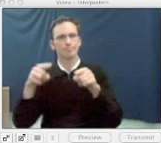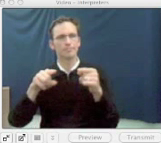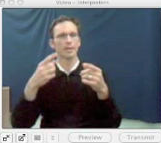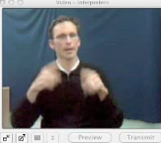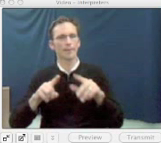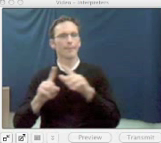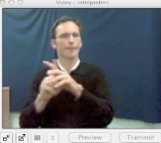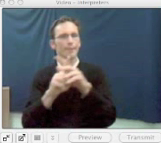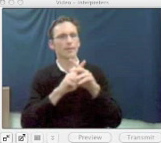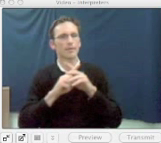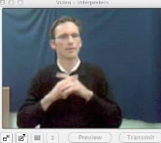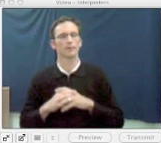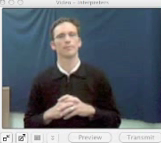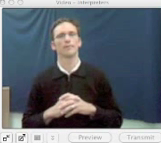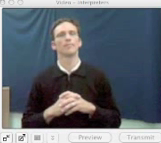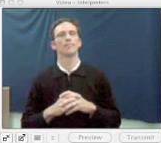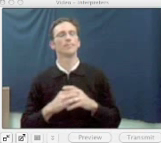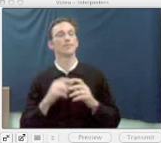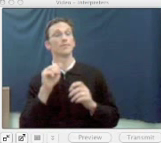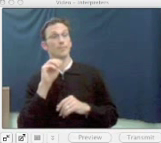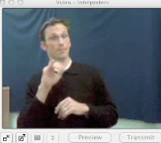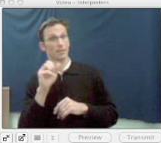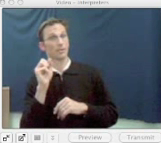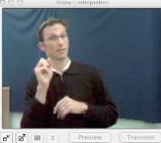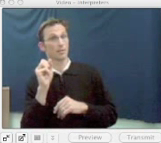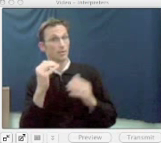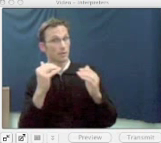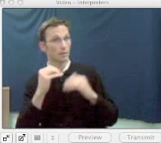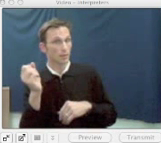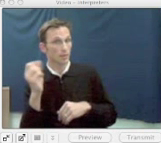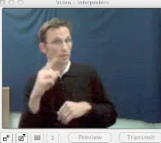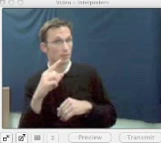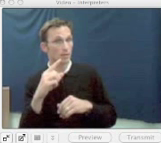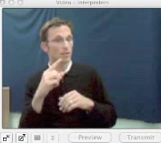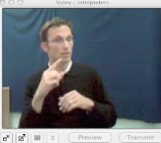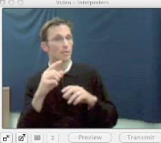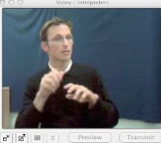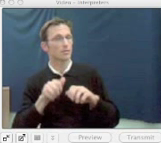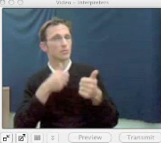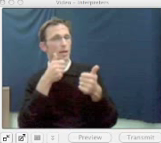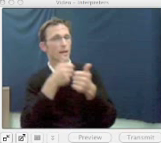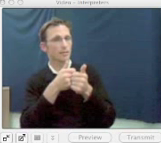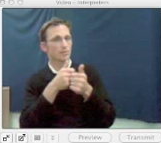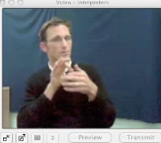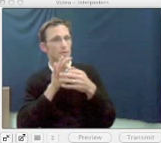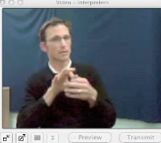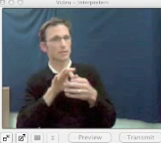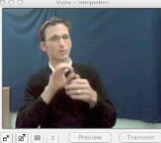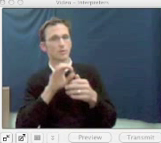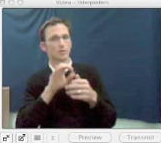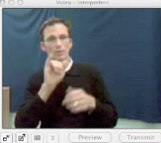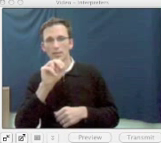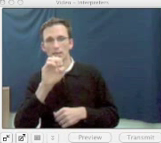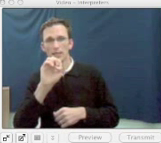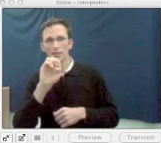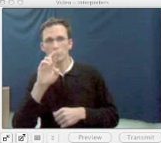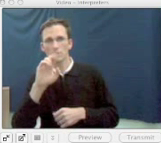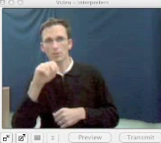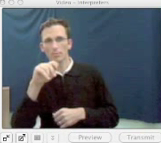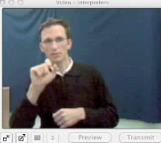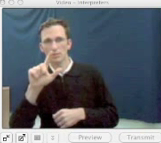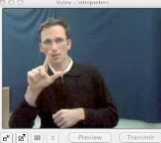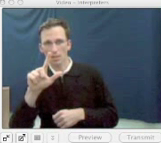The next question is related to the challenges of valuing interpersonal, social, and judgment